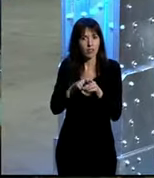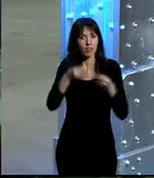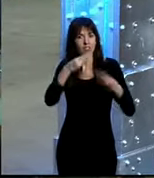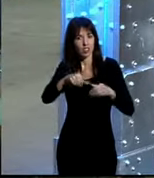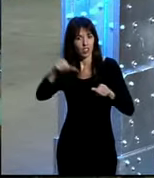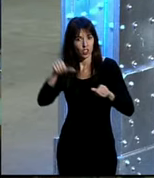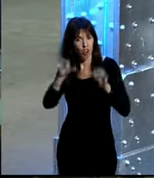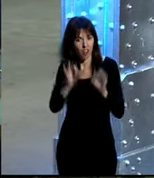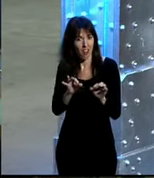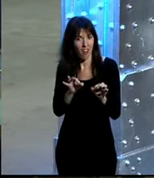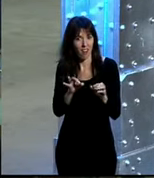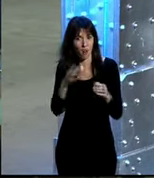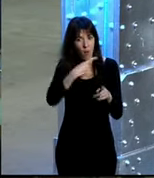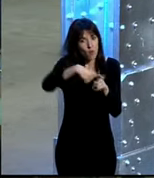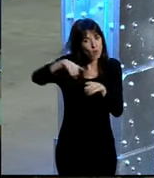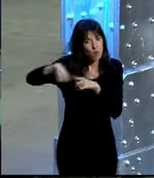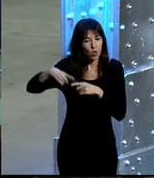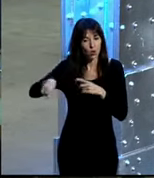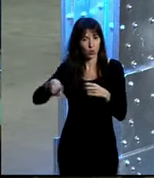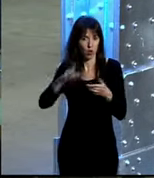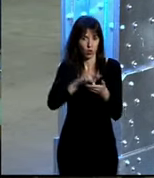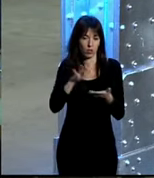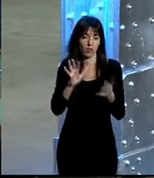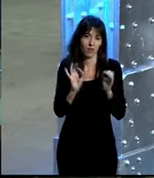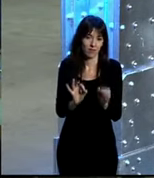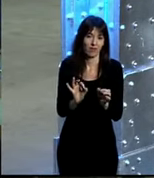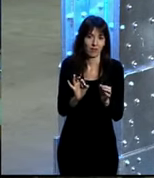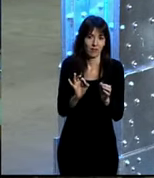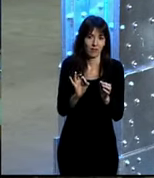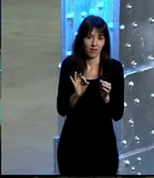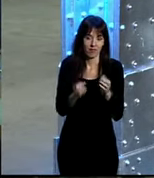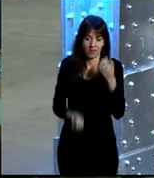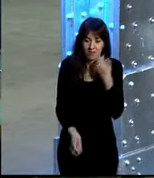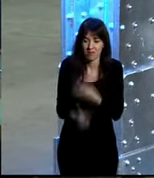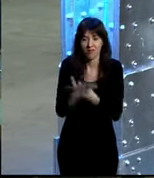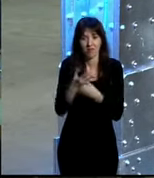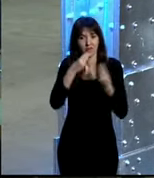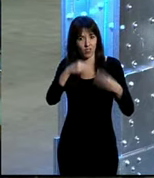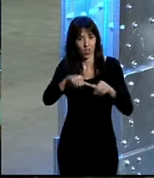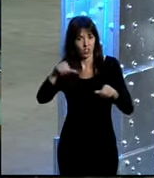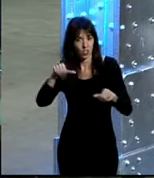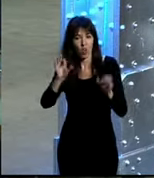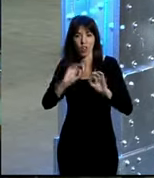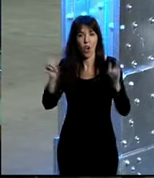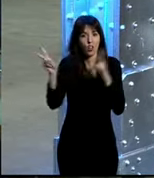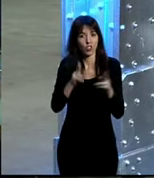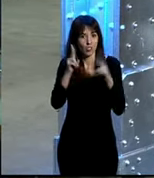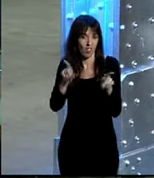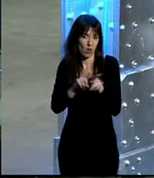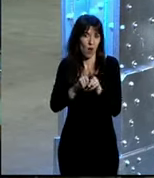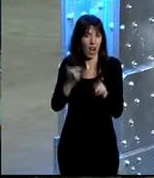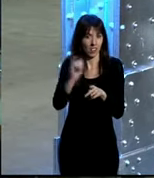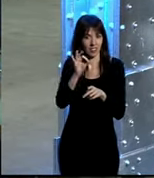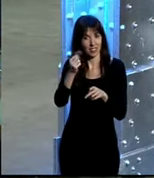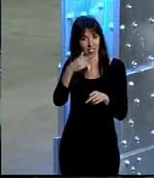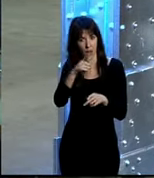commoditizing everything. That's what she was saying. Everything is a commodity. And all the products around the launch of a TV series